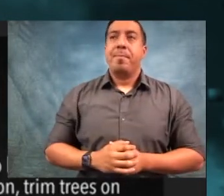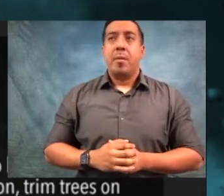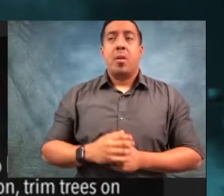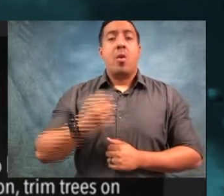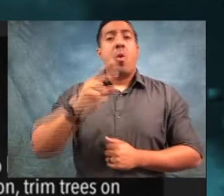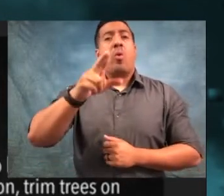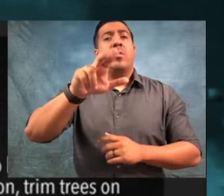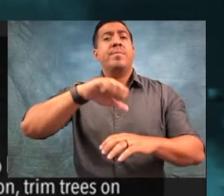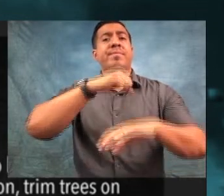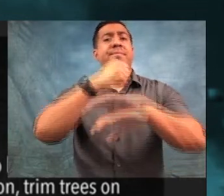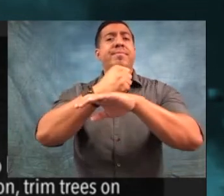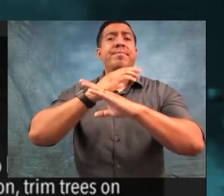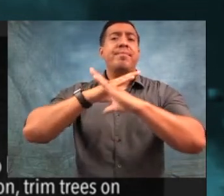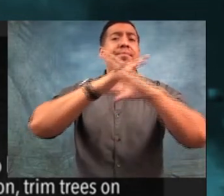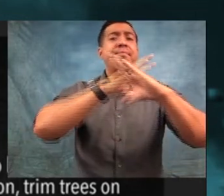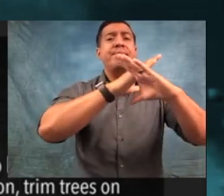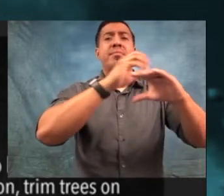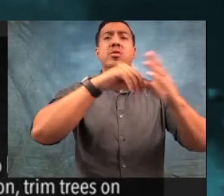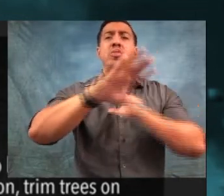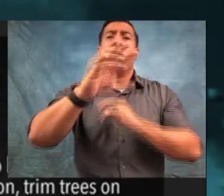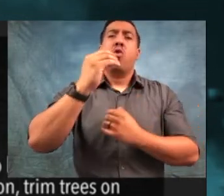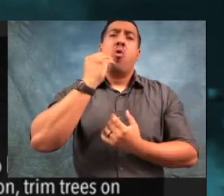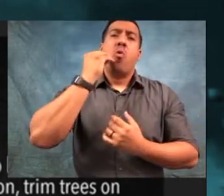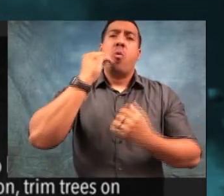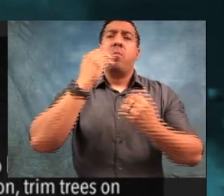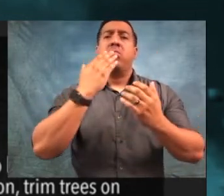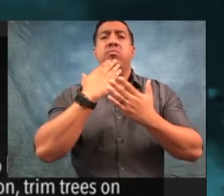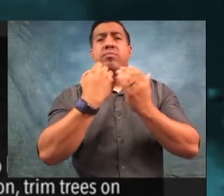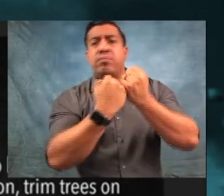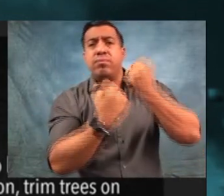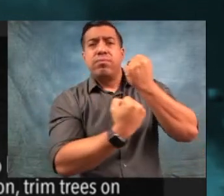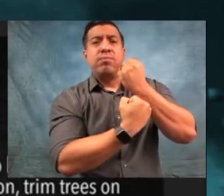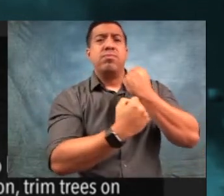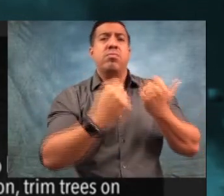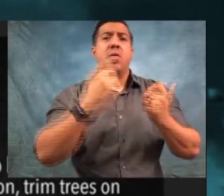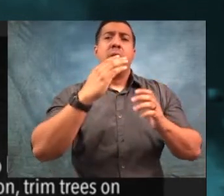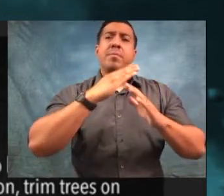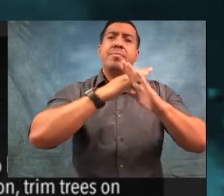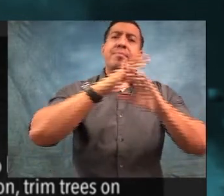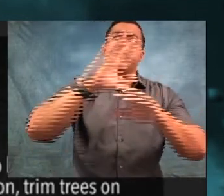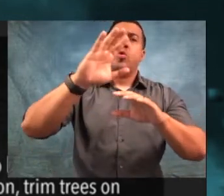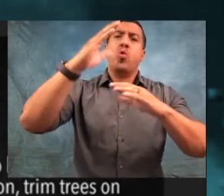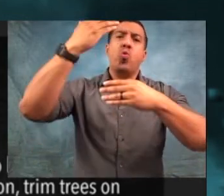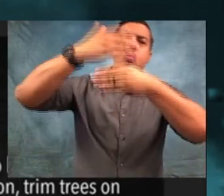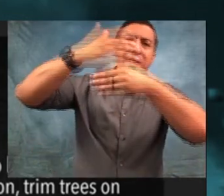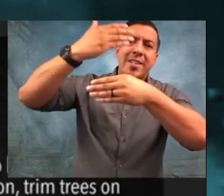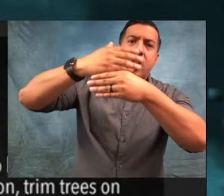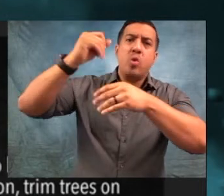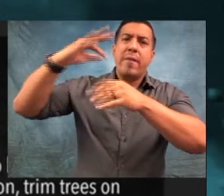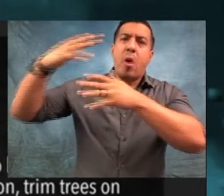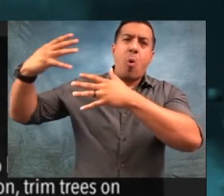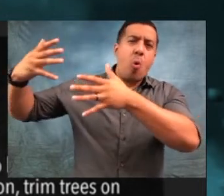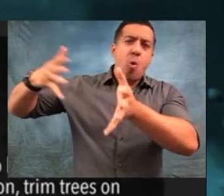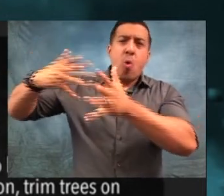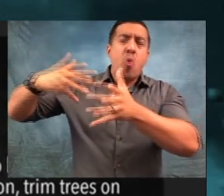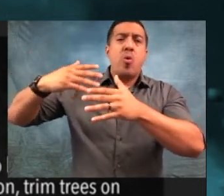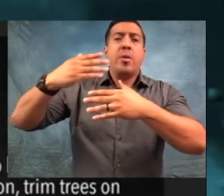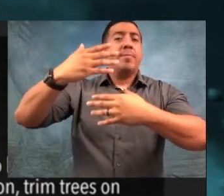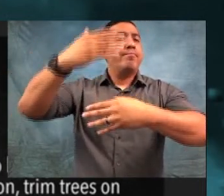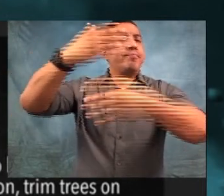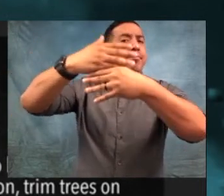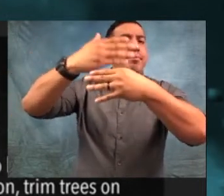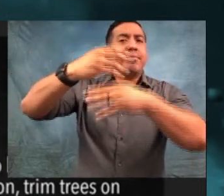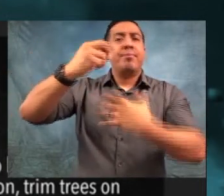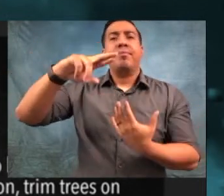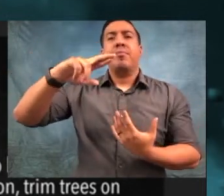Strengthen your home. There's a lot you can do around your home to sort of fortify it, protect it from hurricane winds. Have a way to cover your